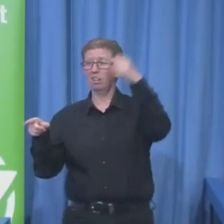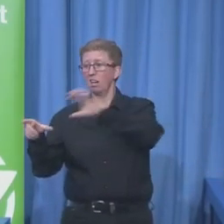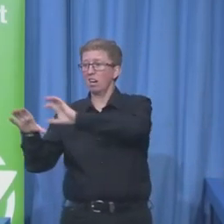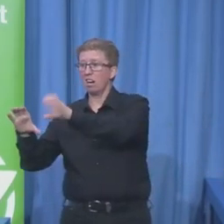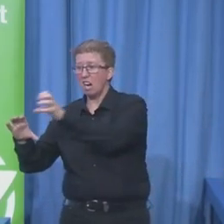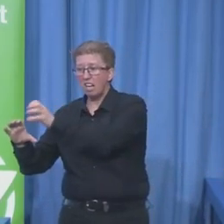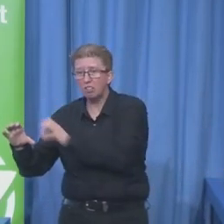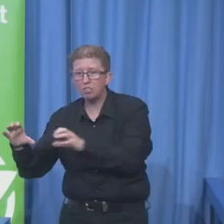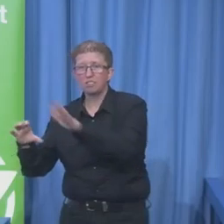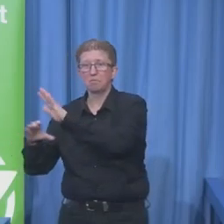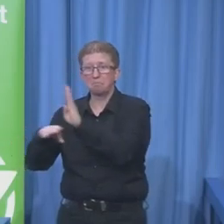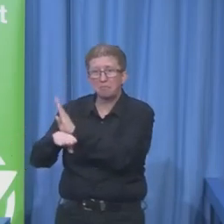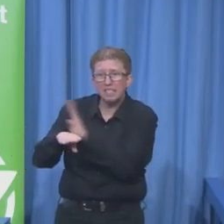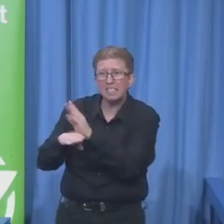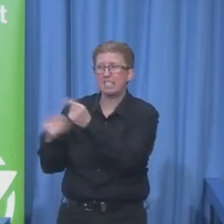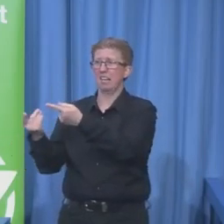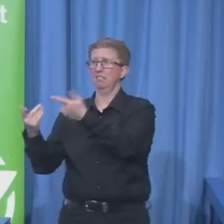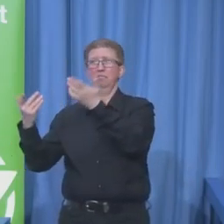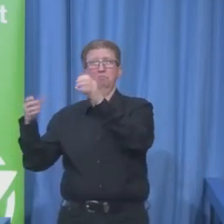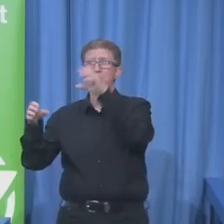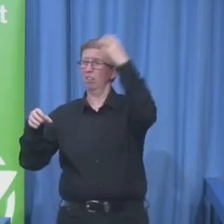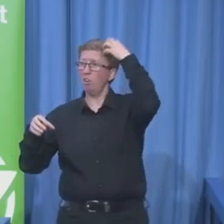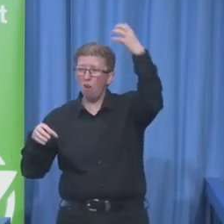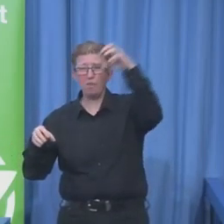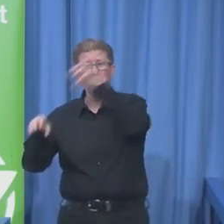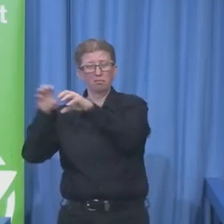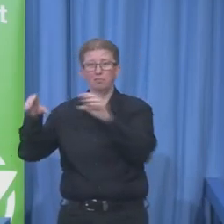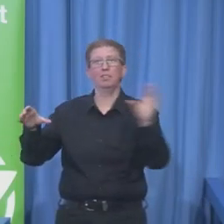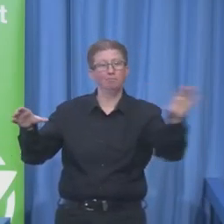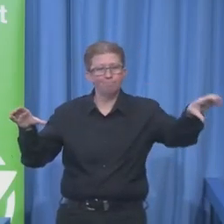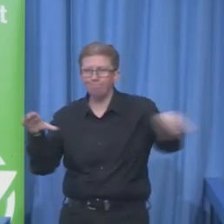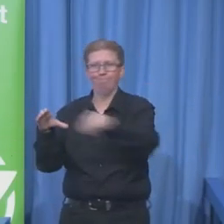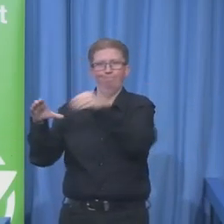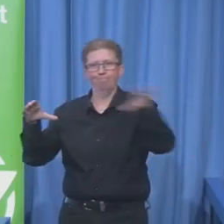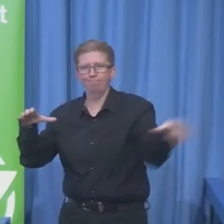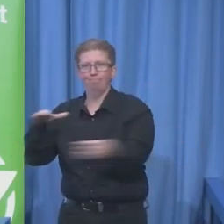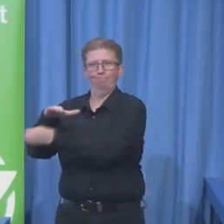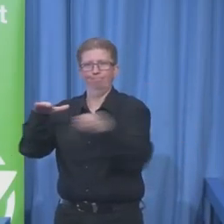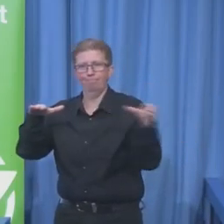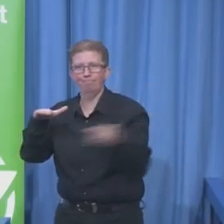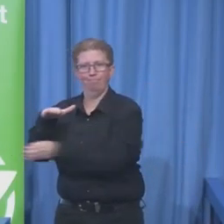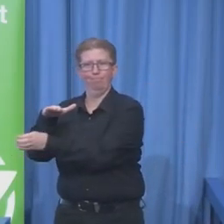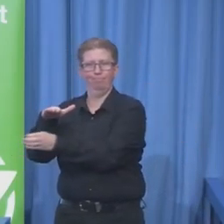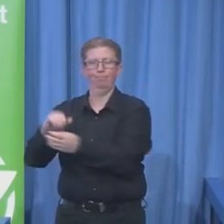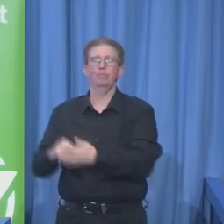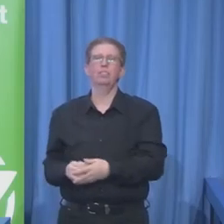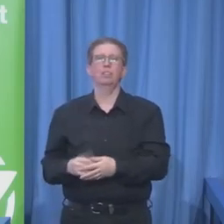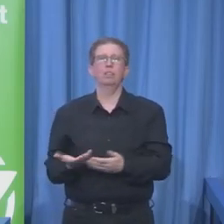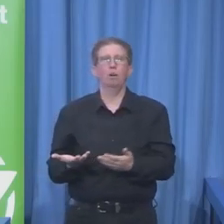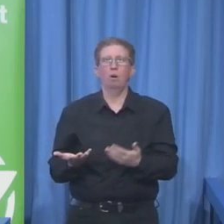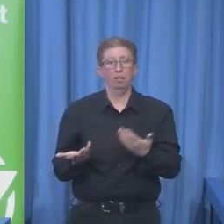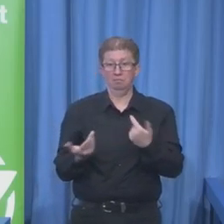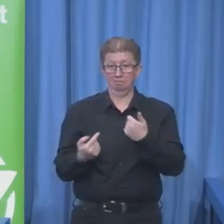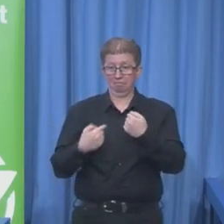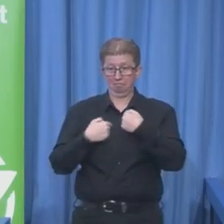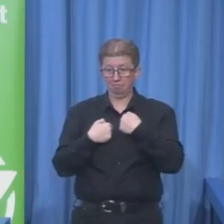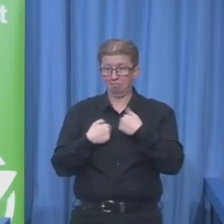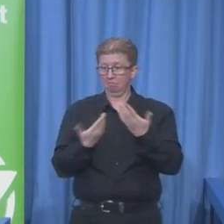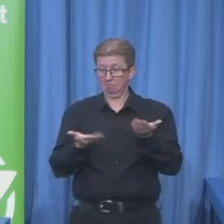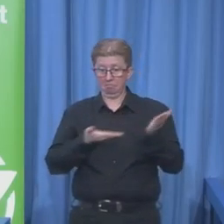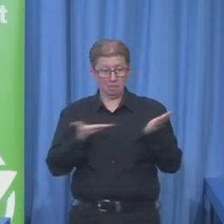or in the municipalities, or they can work in our service center, which coordinates a broad